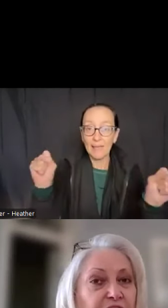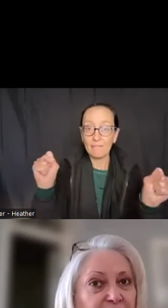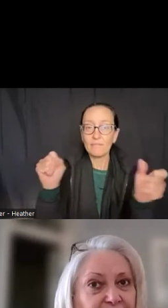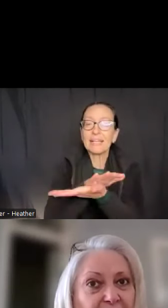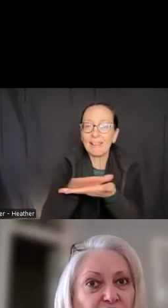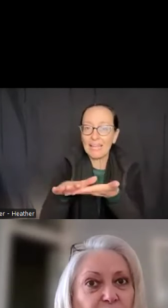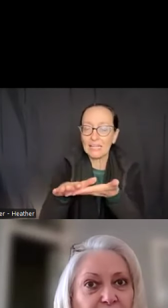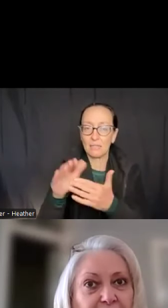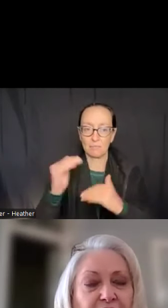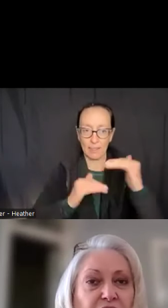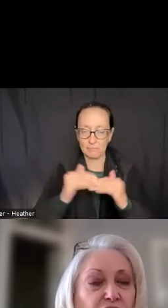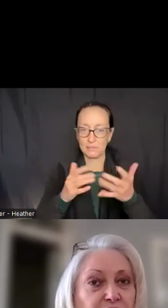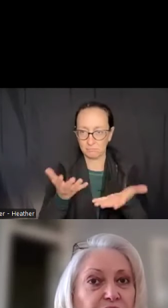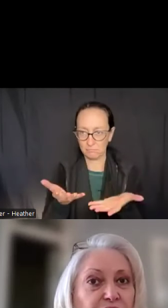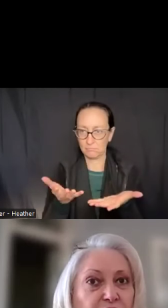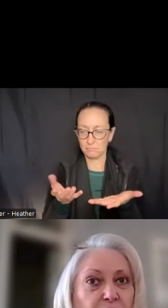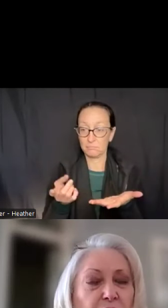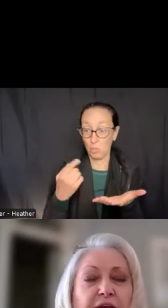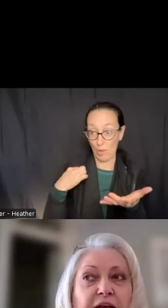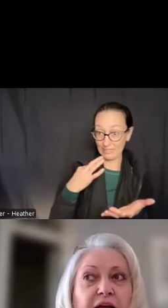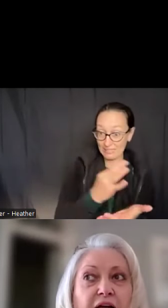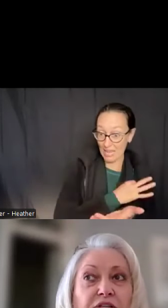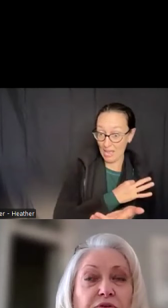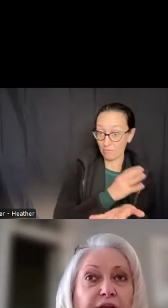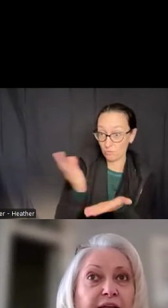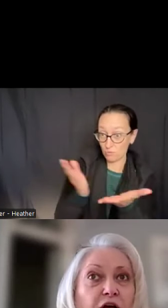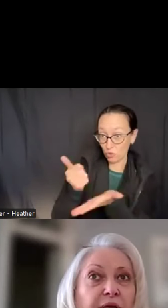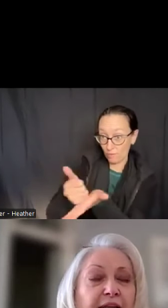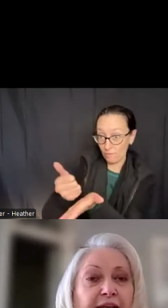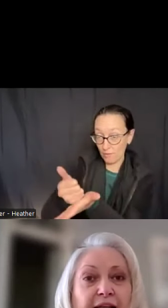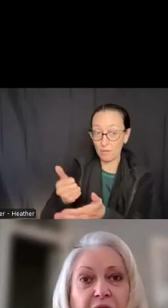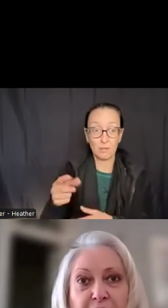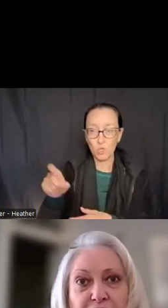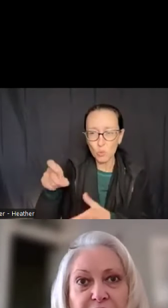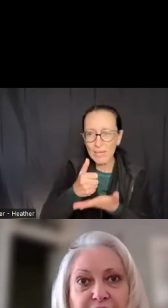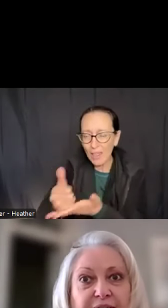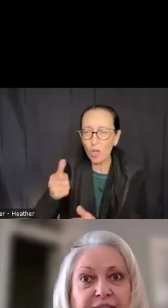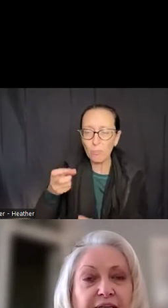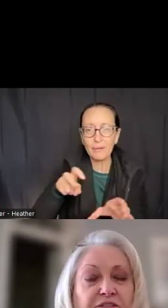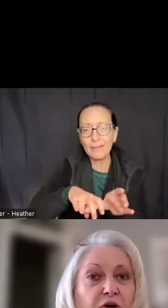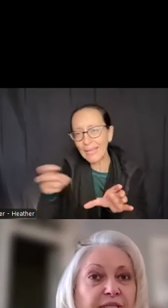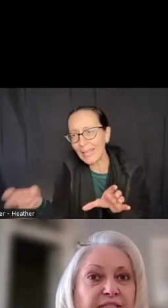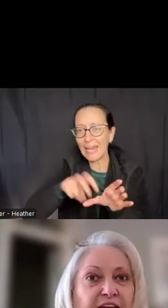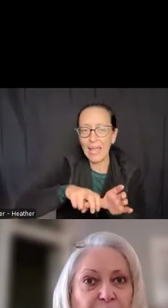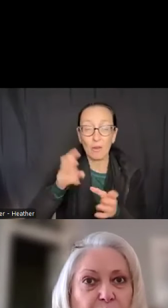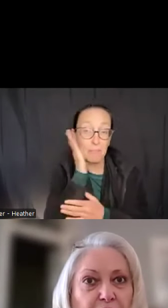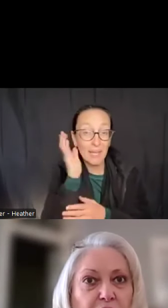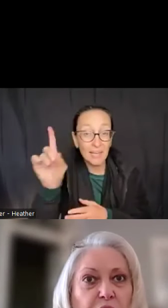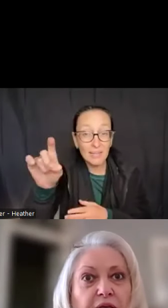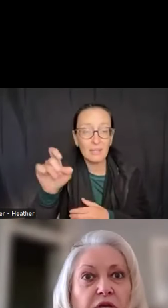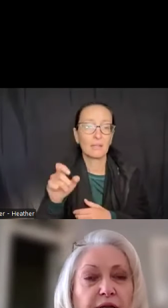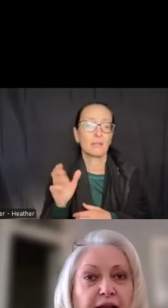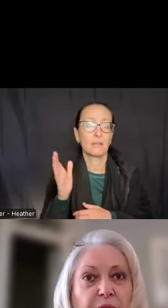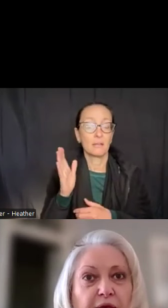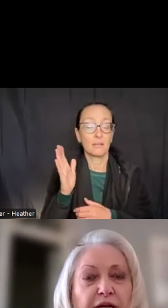Are there sufficient staff to provide services for you? Do you need help getting in and out of bed, for instance? And is there always a staff member there